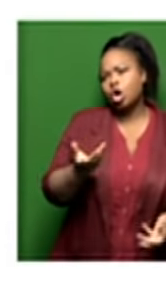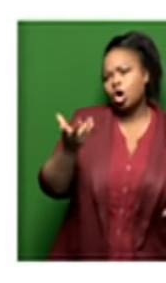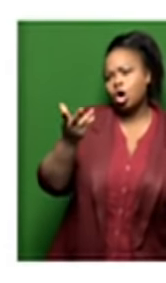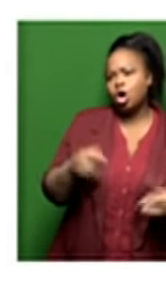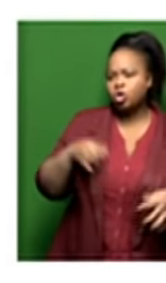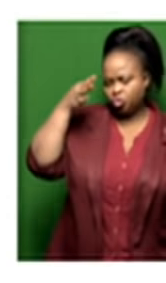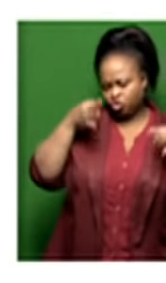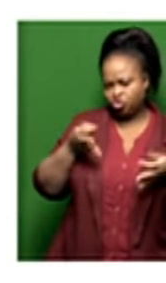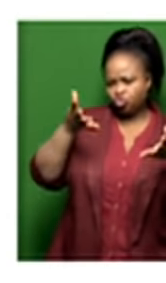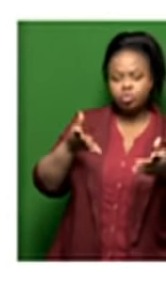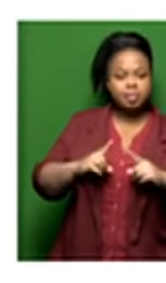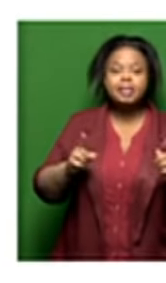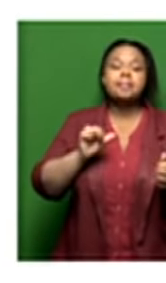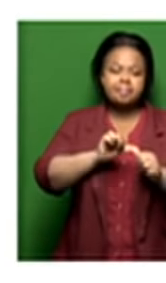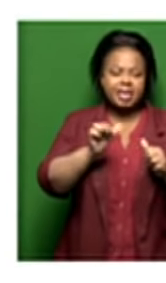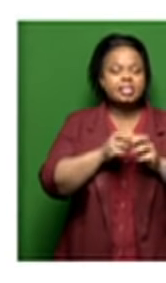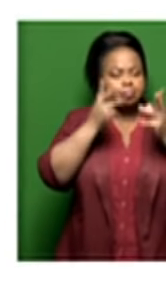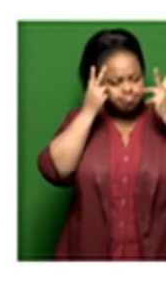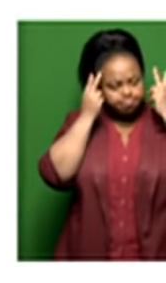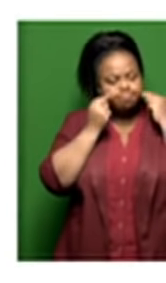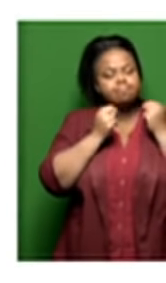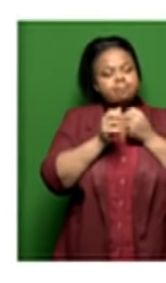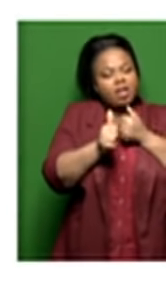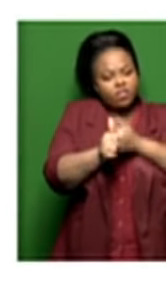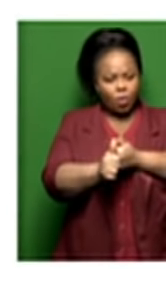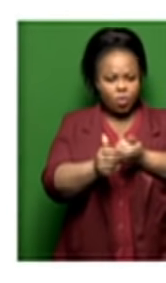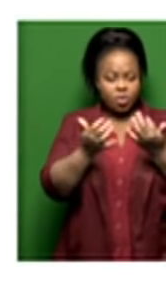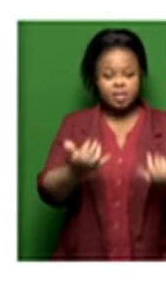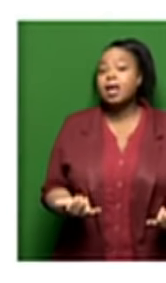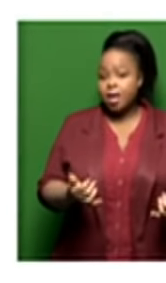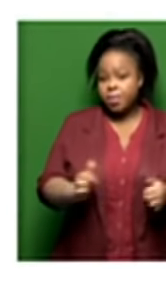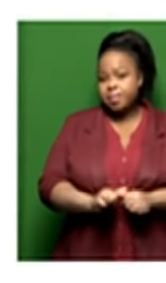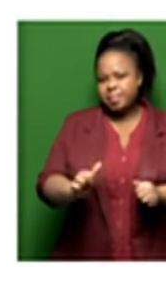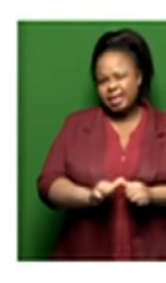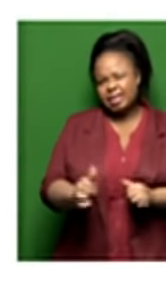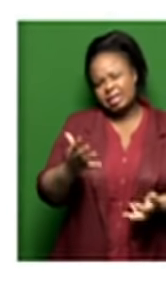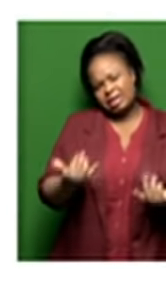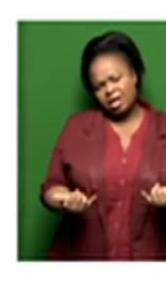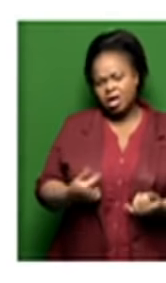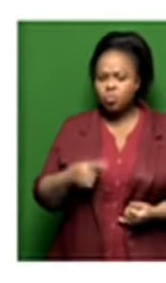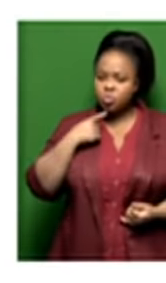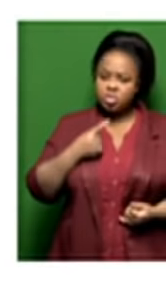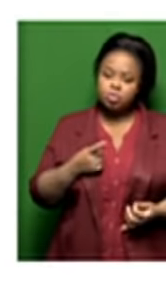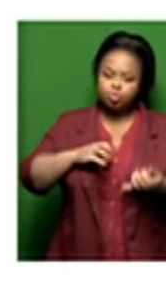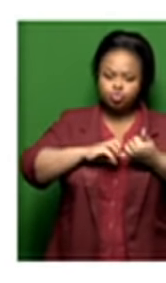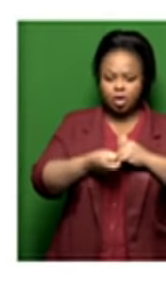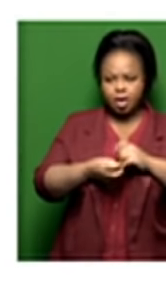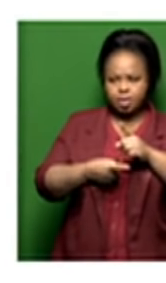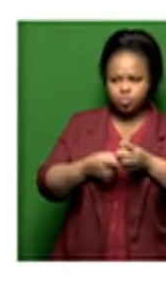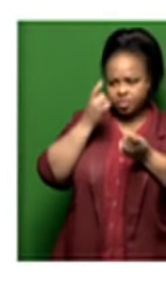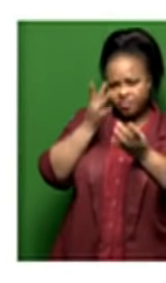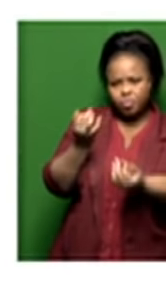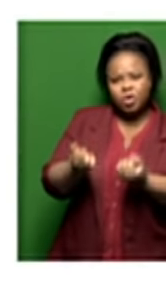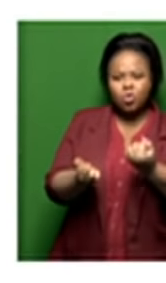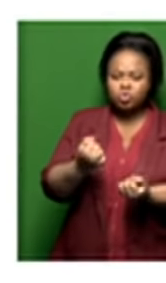your decision. So at least he complied, and perhaps now he's got at least a leg to stand on to try to say to the court